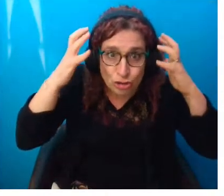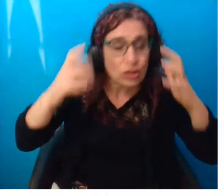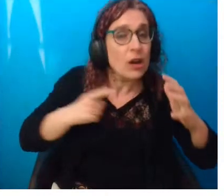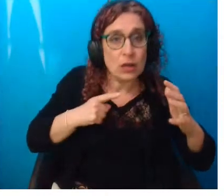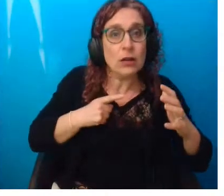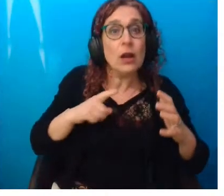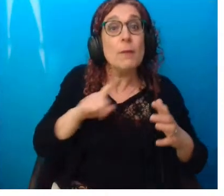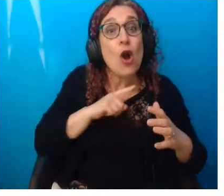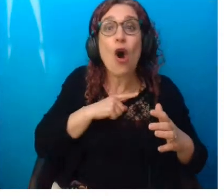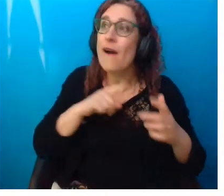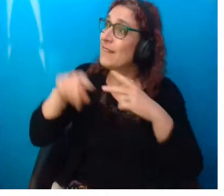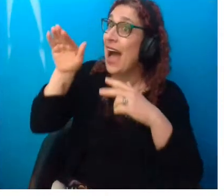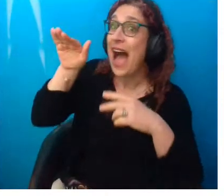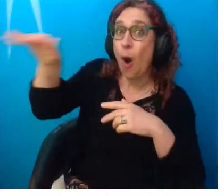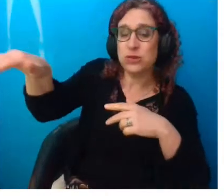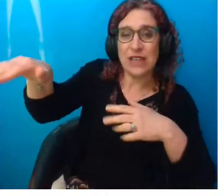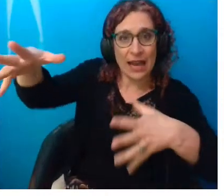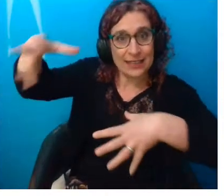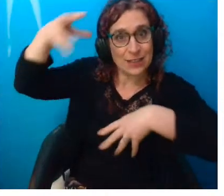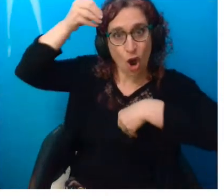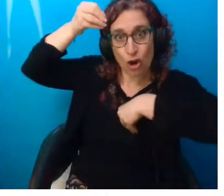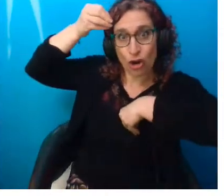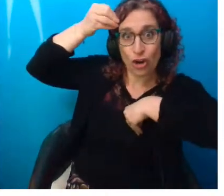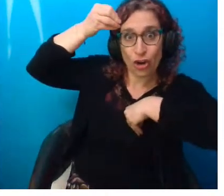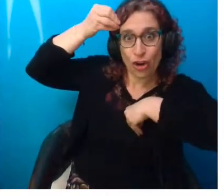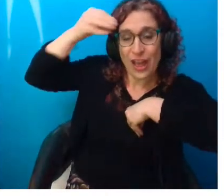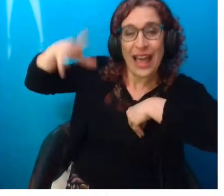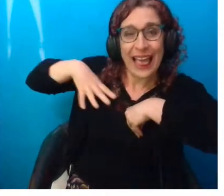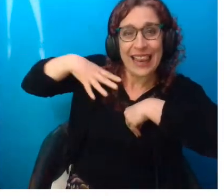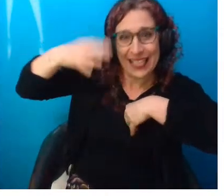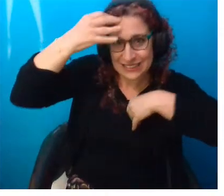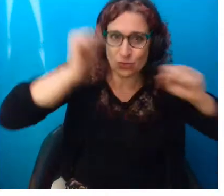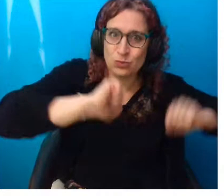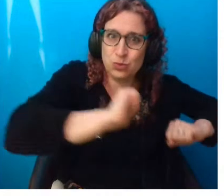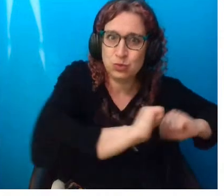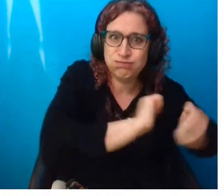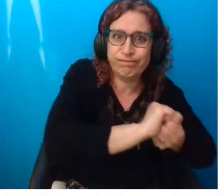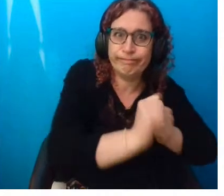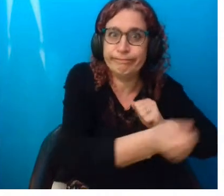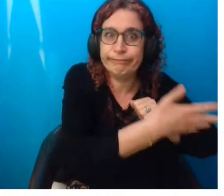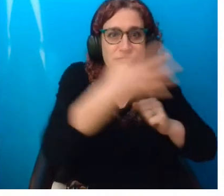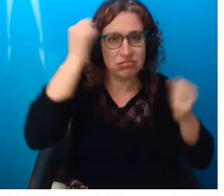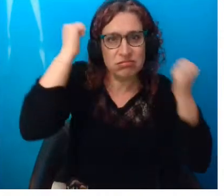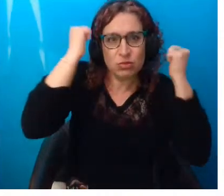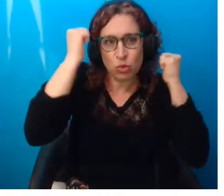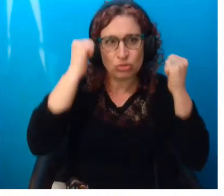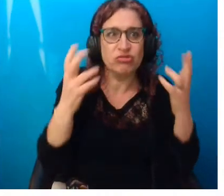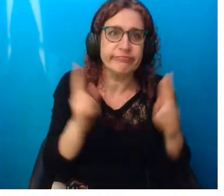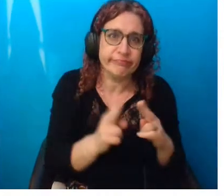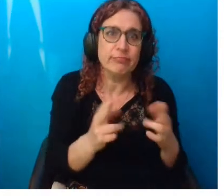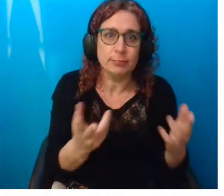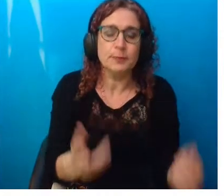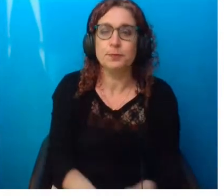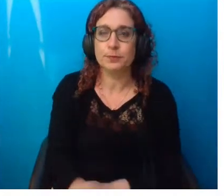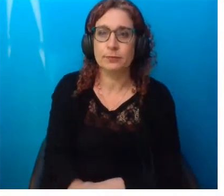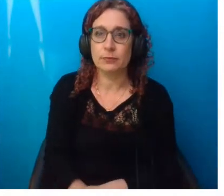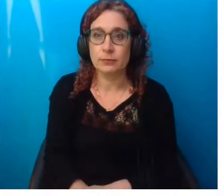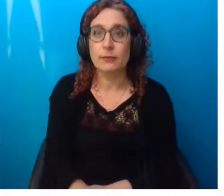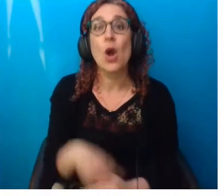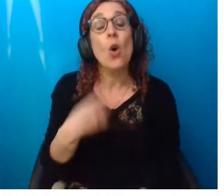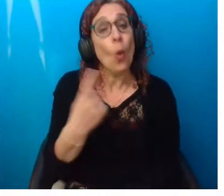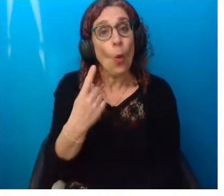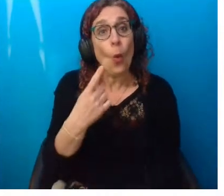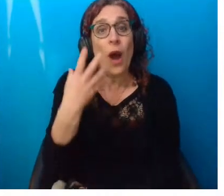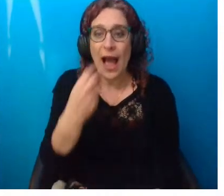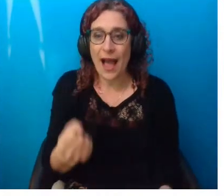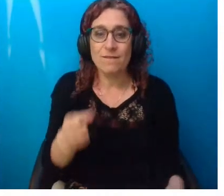outside. Now, for both perennial allergic rhinitis and seasonal allergic rhinitis,